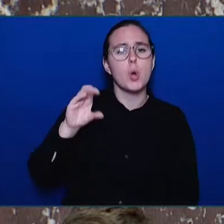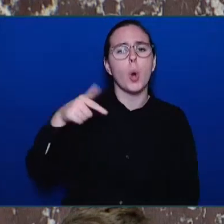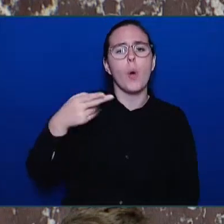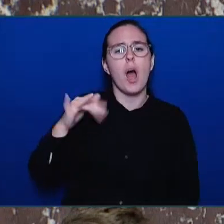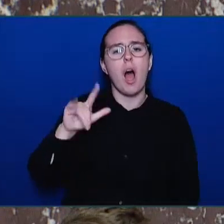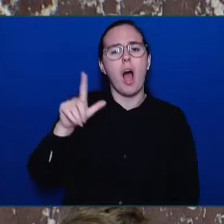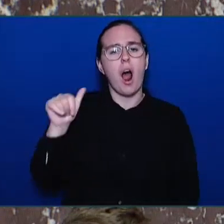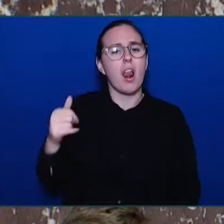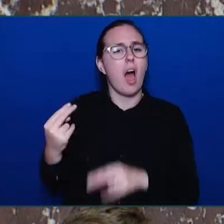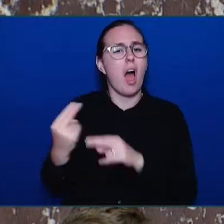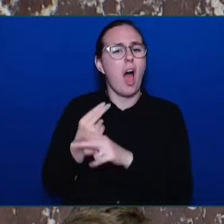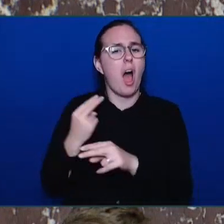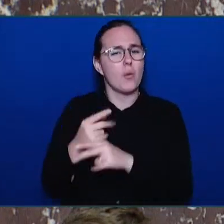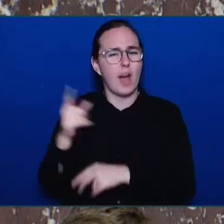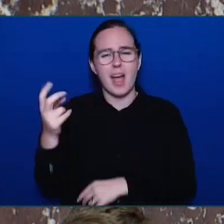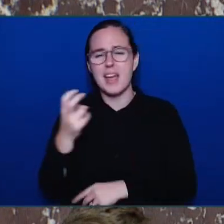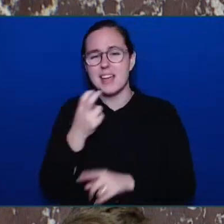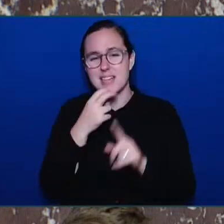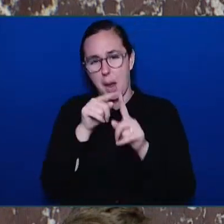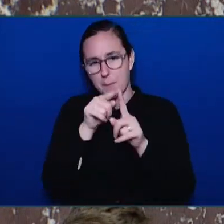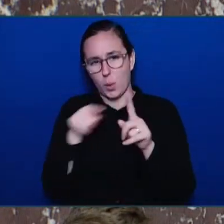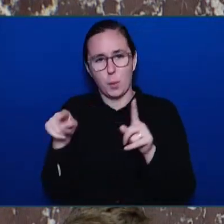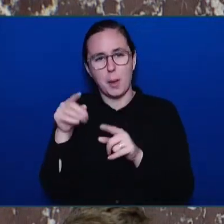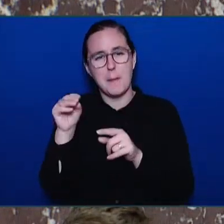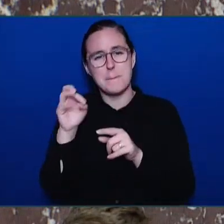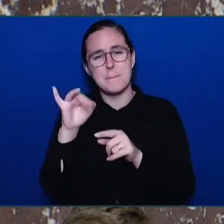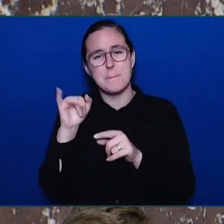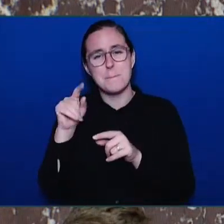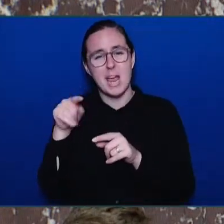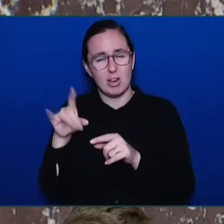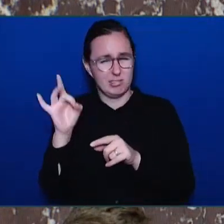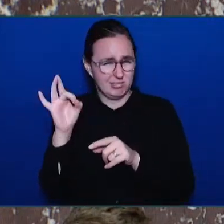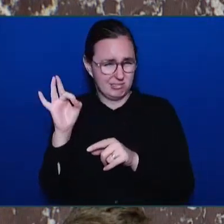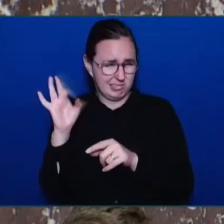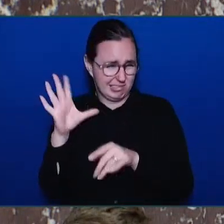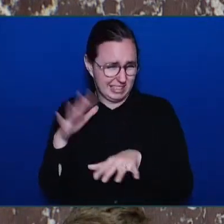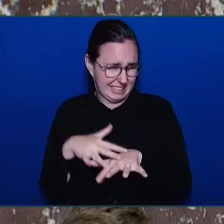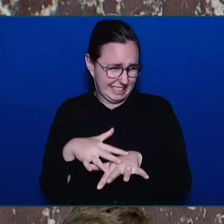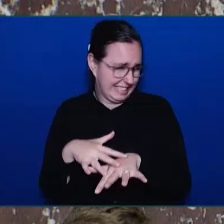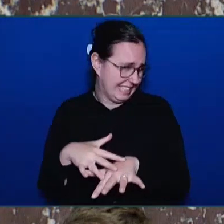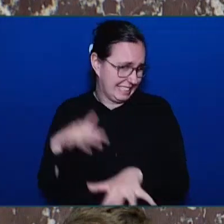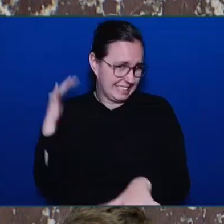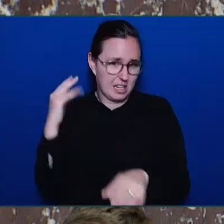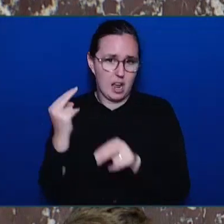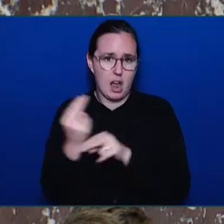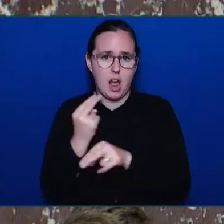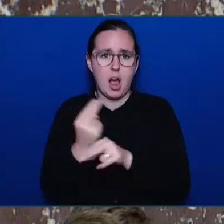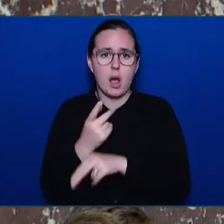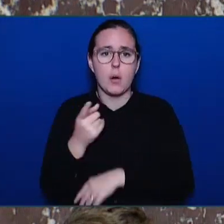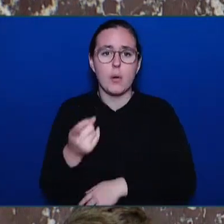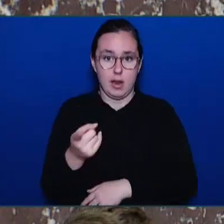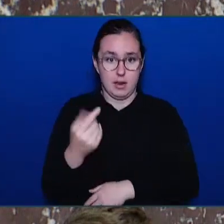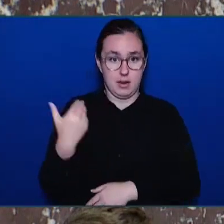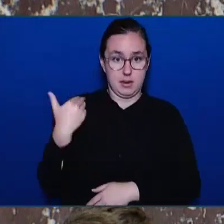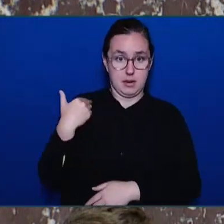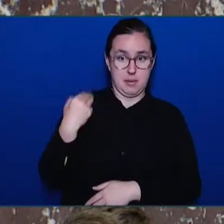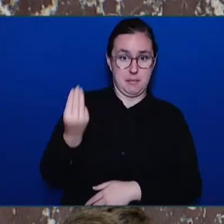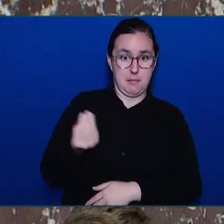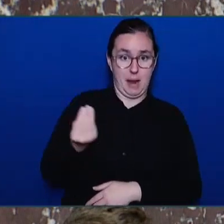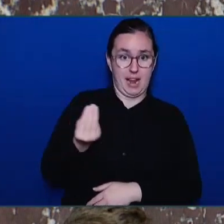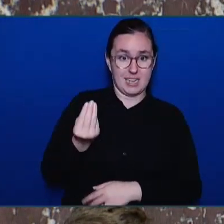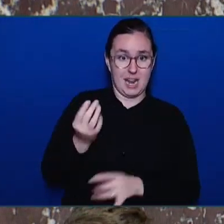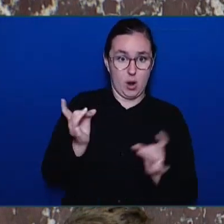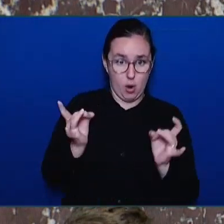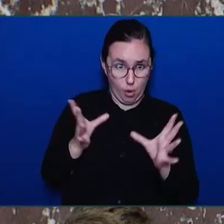was worse yesterday. A senior citizen with pneumonia and her 80-year-old husband had to drive through Kamloops on